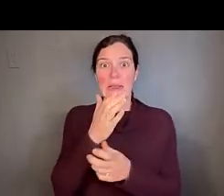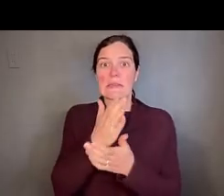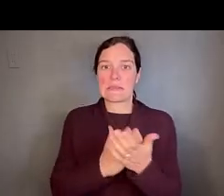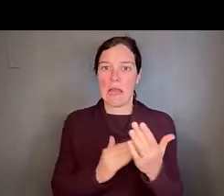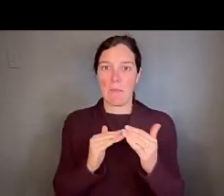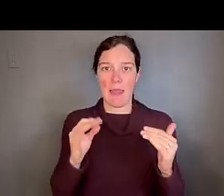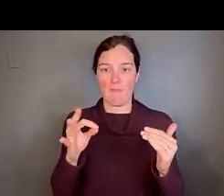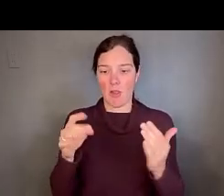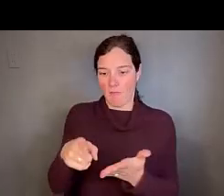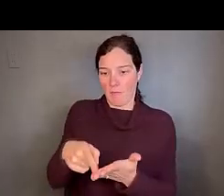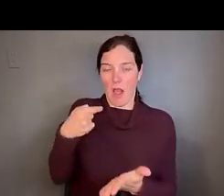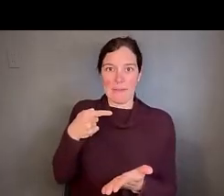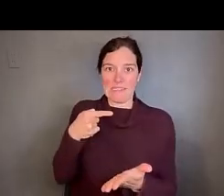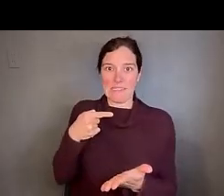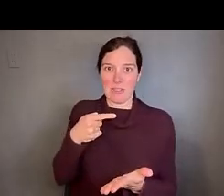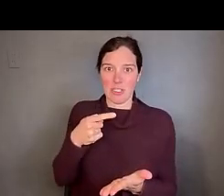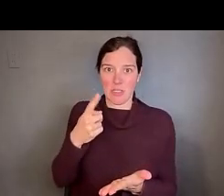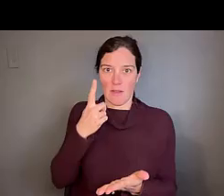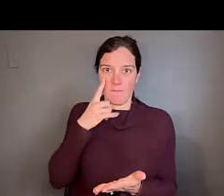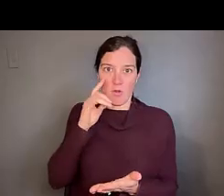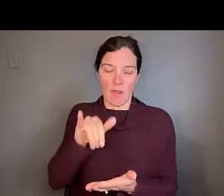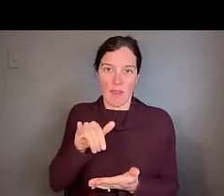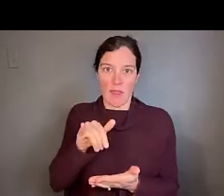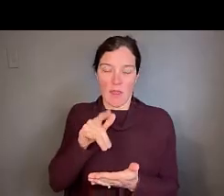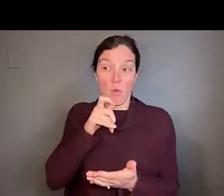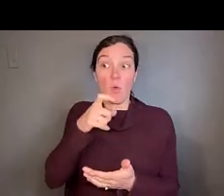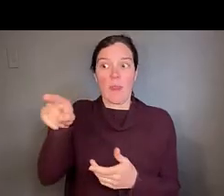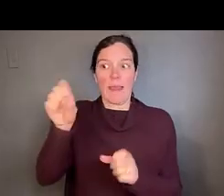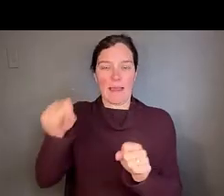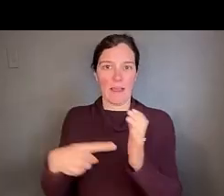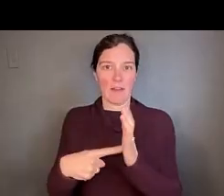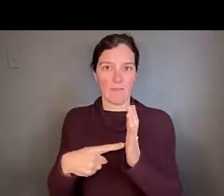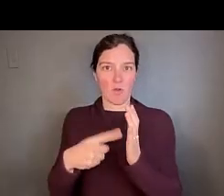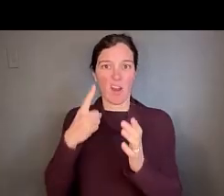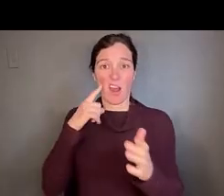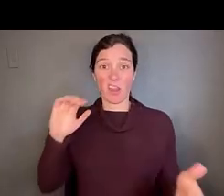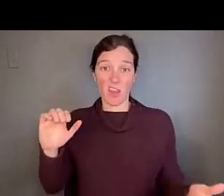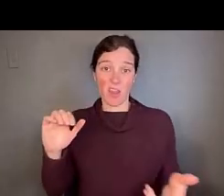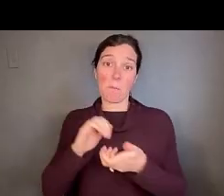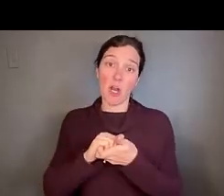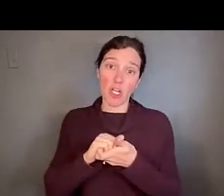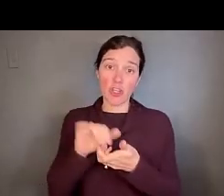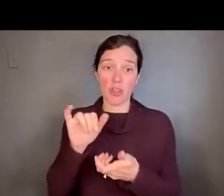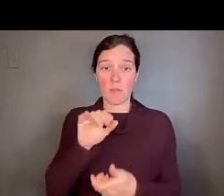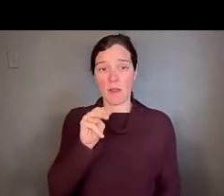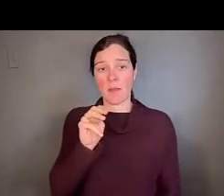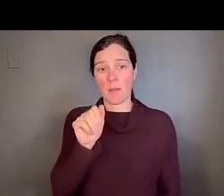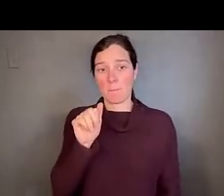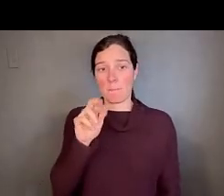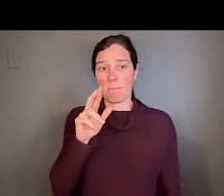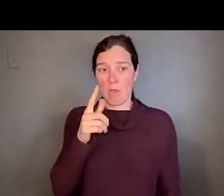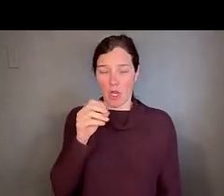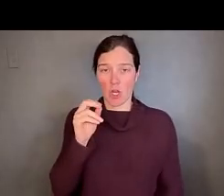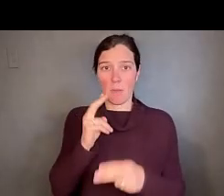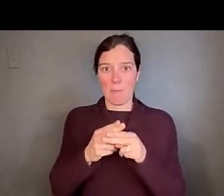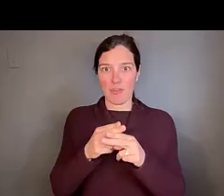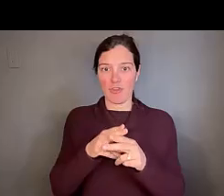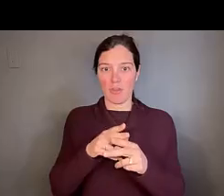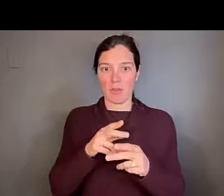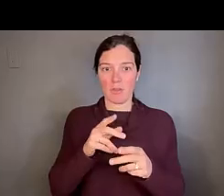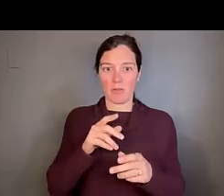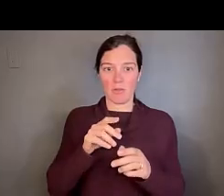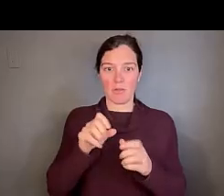of compensation for it for those that can afford it. I think the partnerships, as Margot mentioned, across the